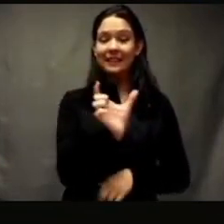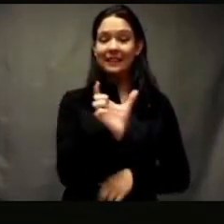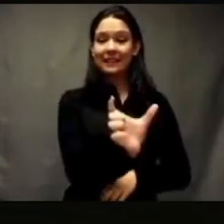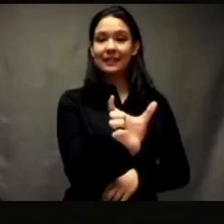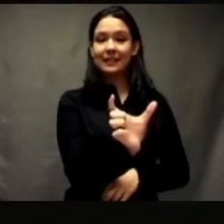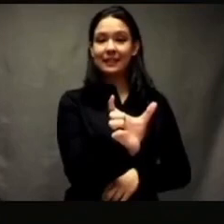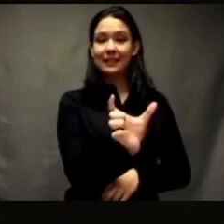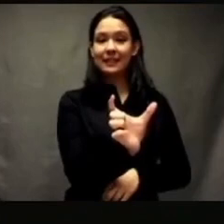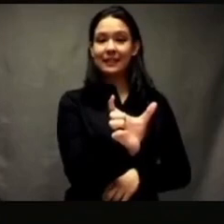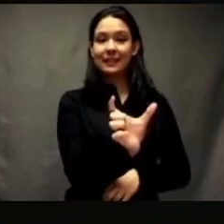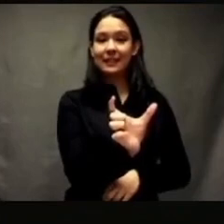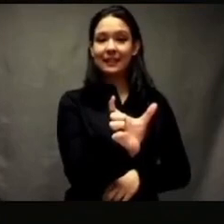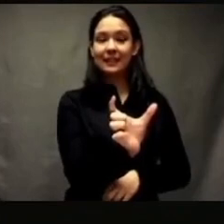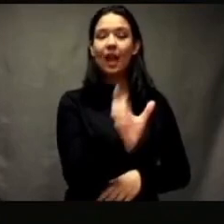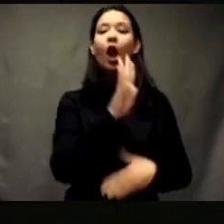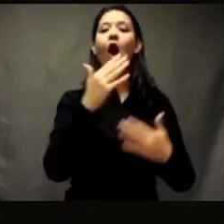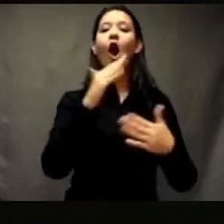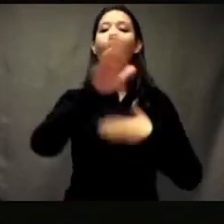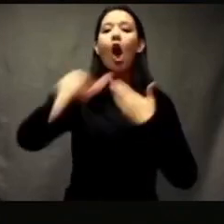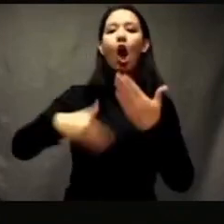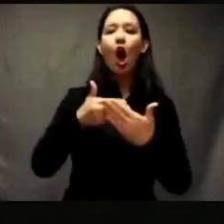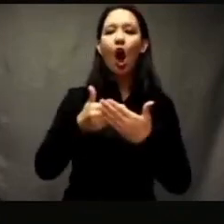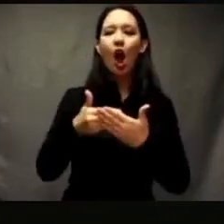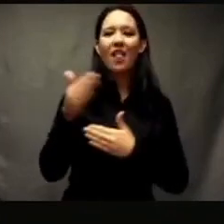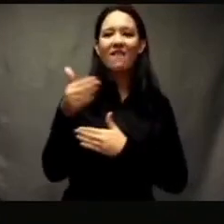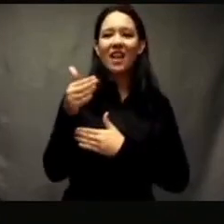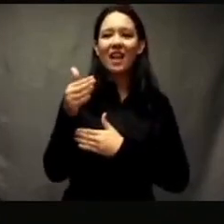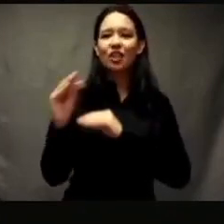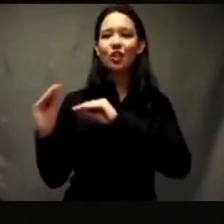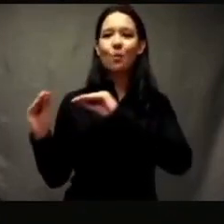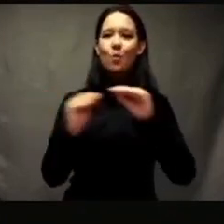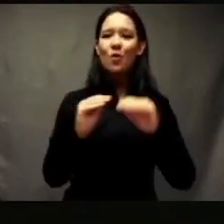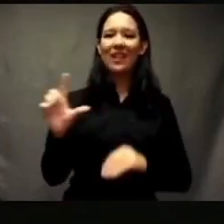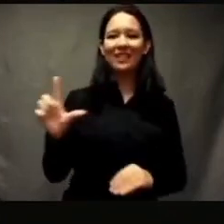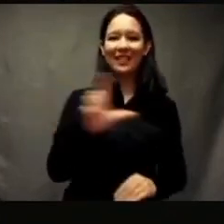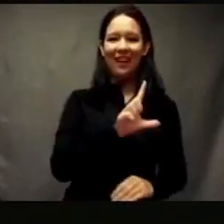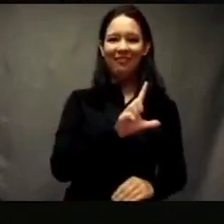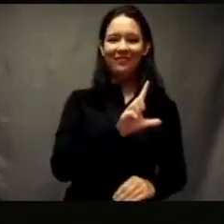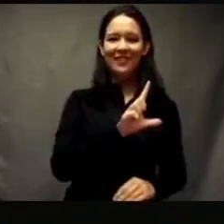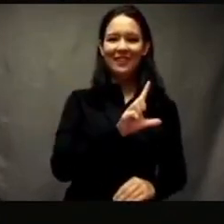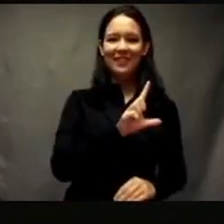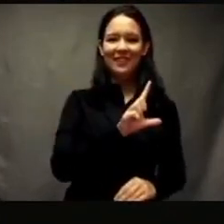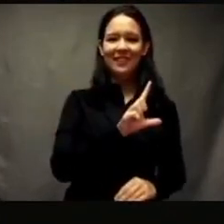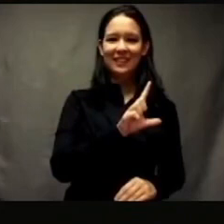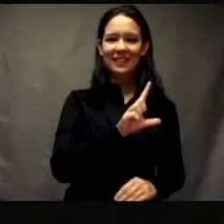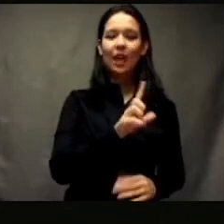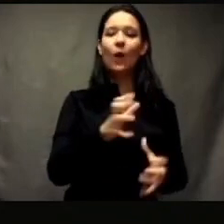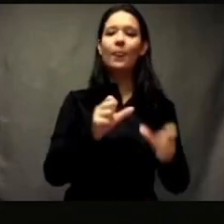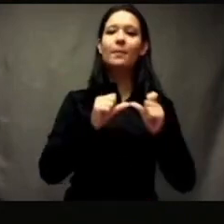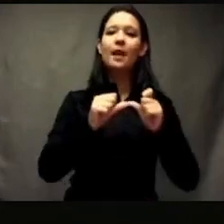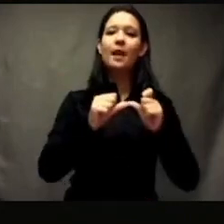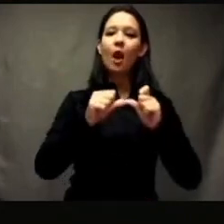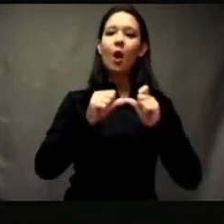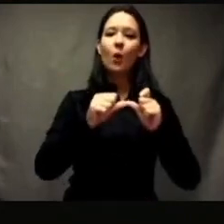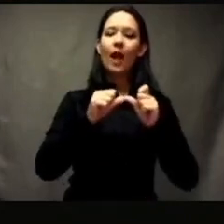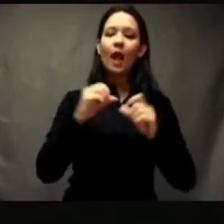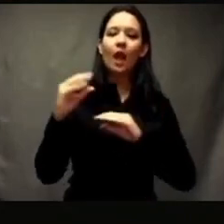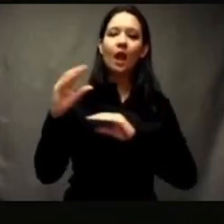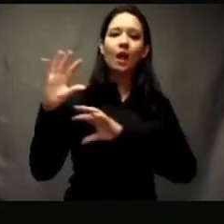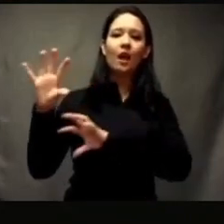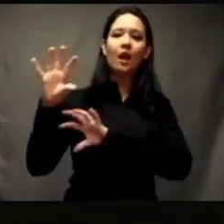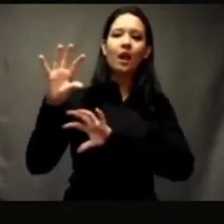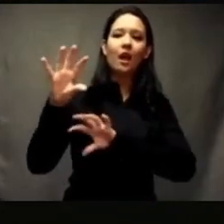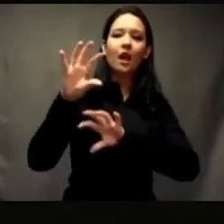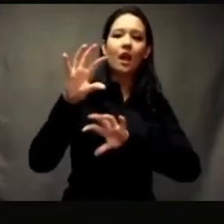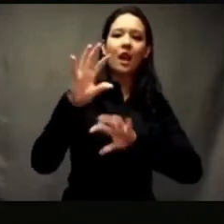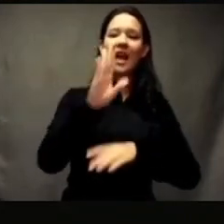and I want all the fish to move to the left, so towards shark. And I want them to keep going on and